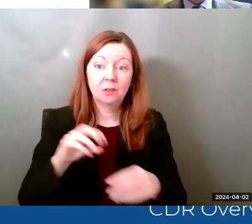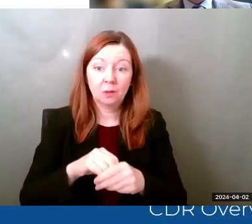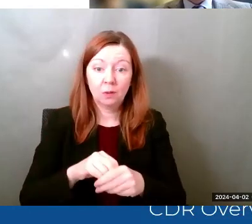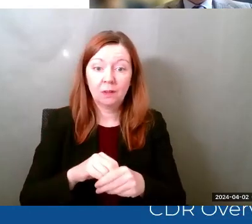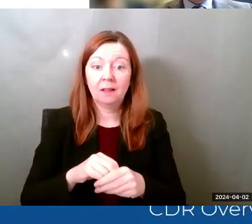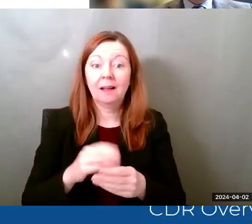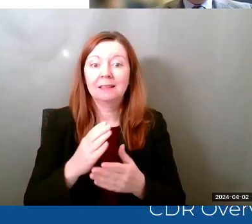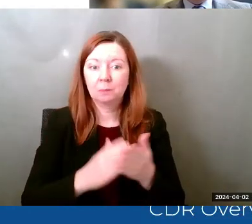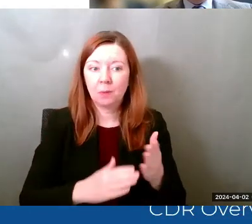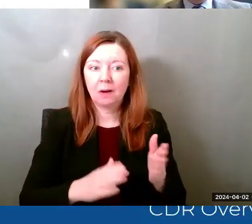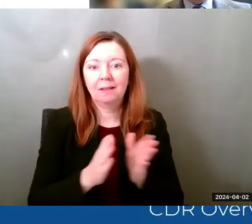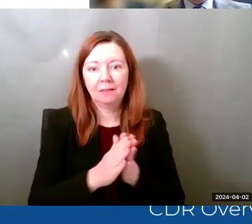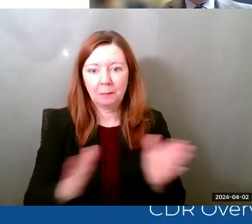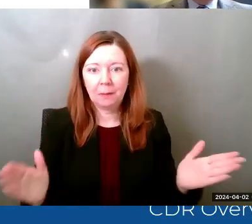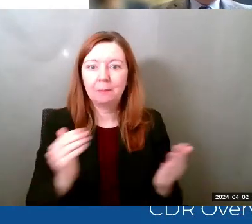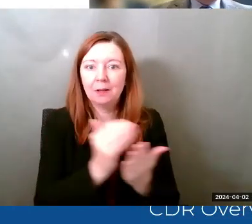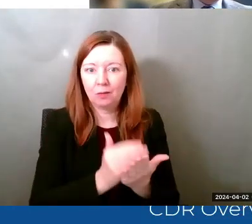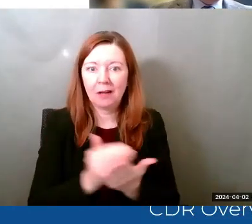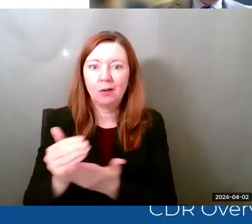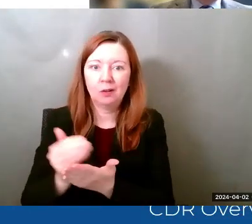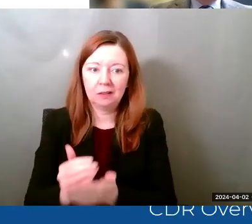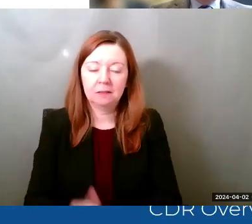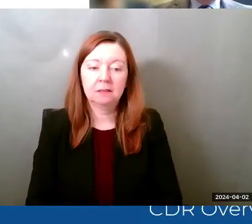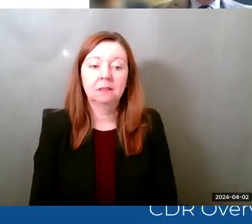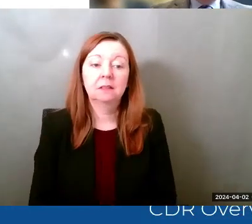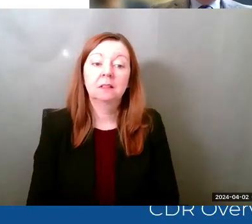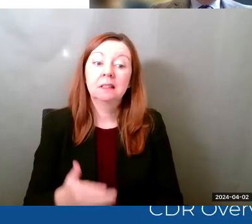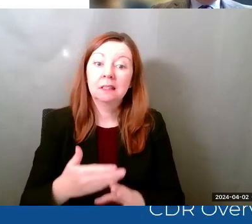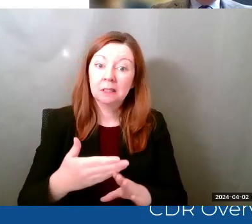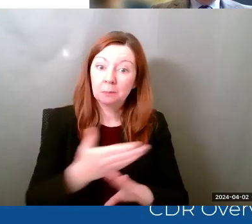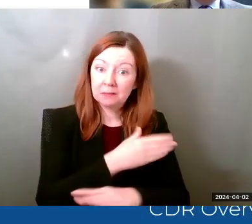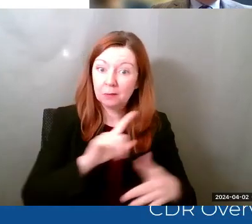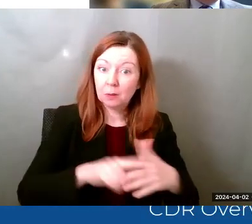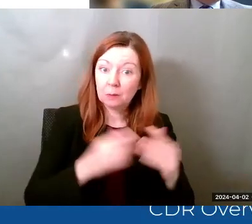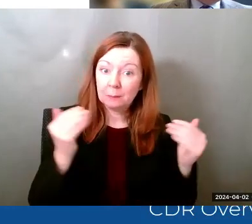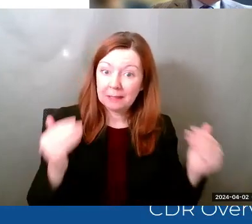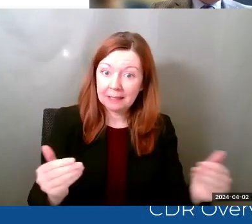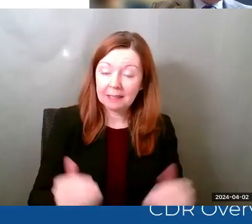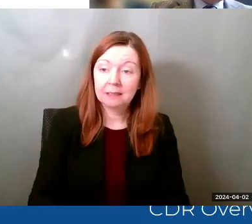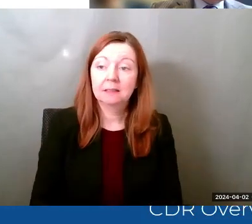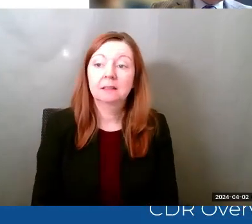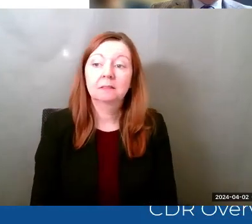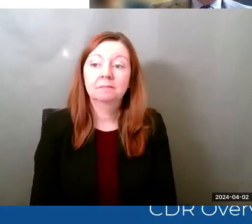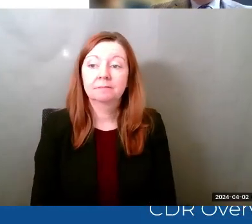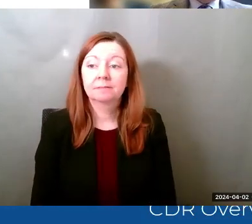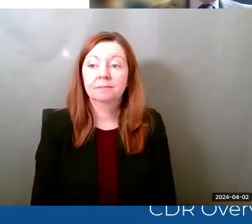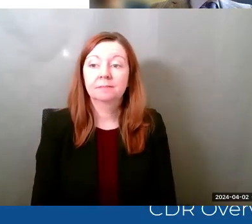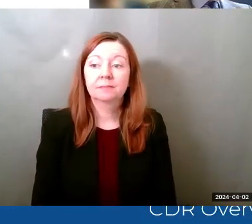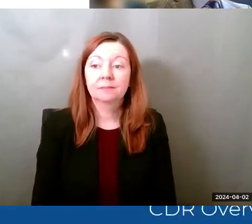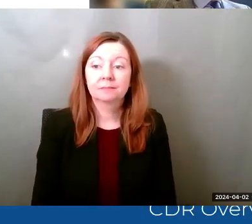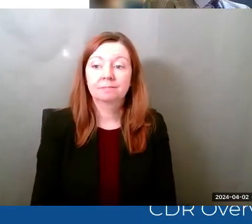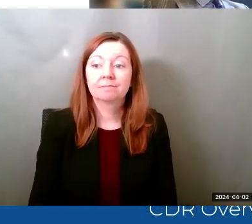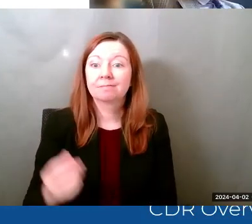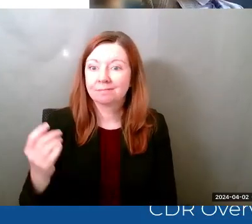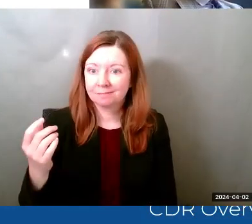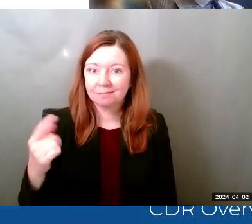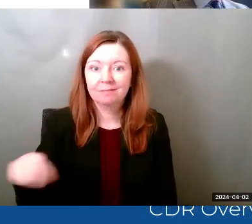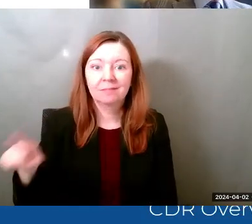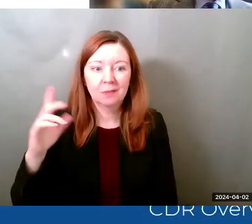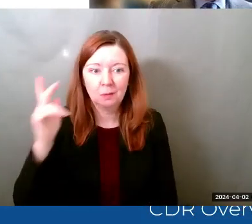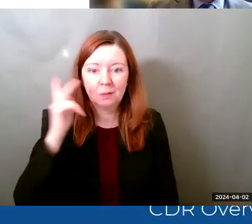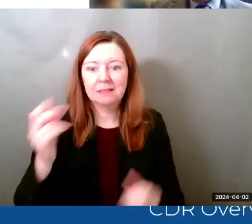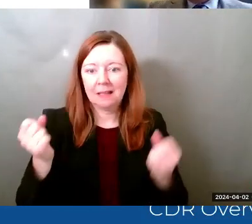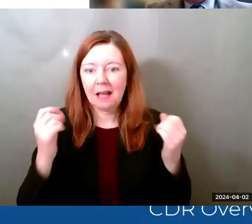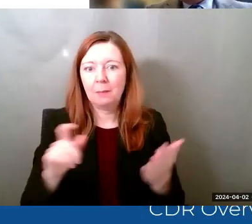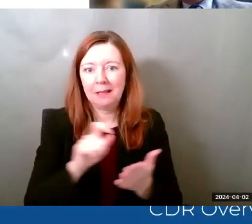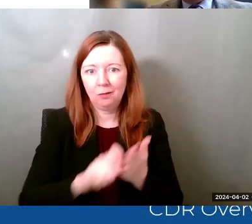of the public record. Before we begin the public comment period today, staff will note how many written comments were